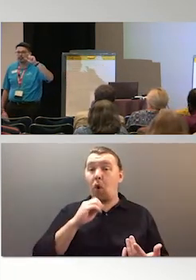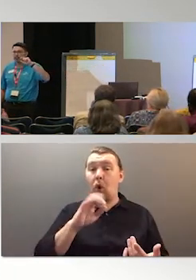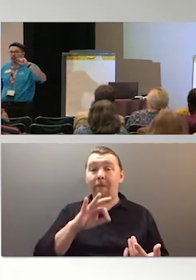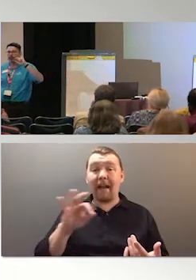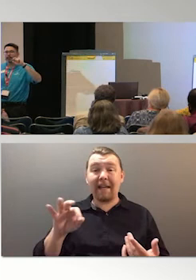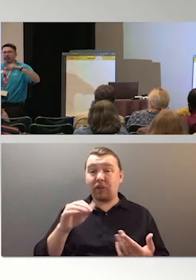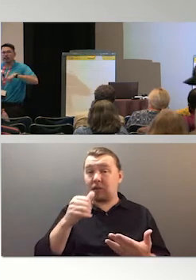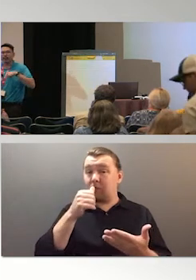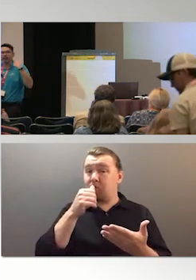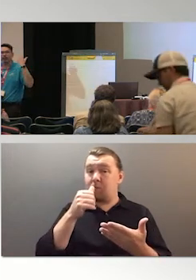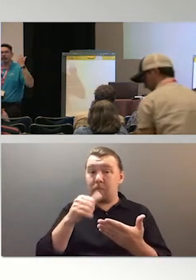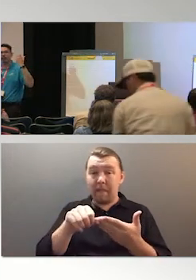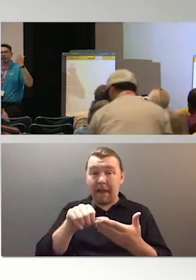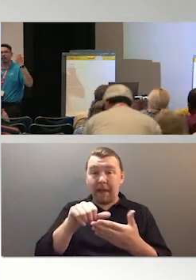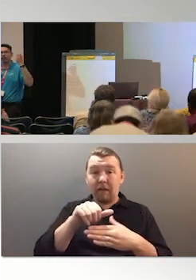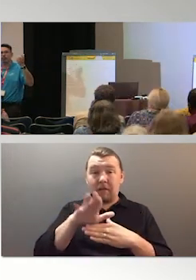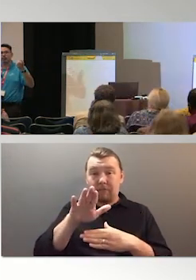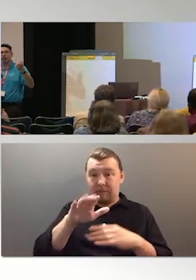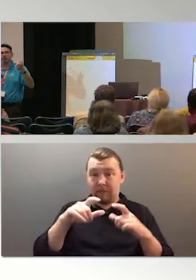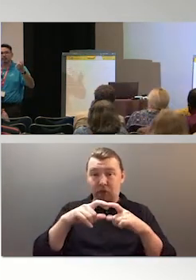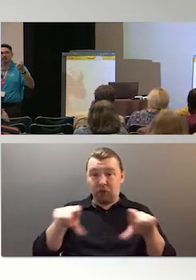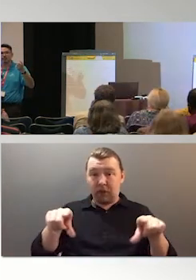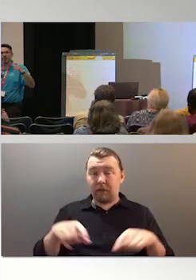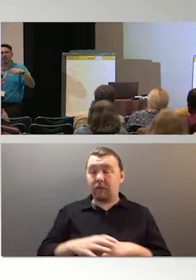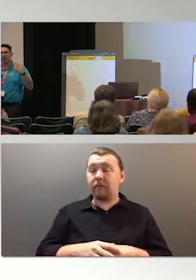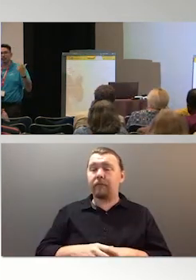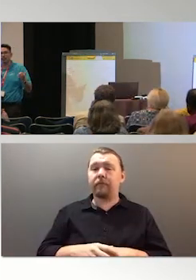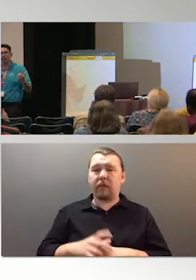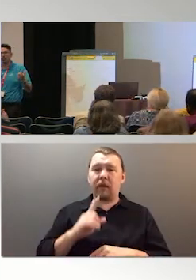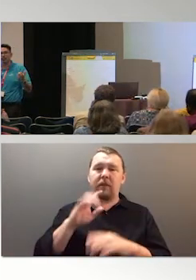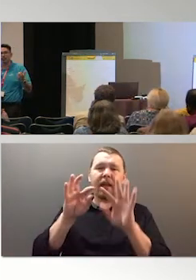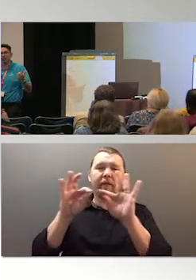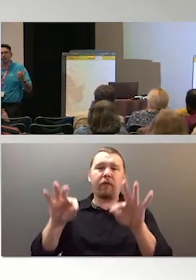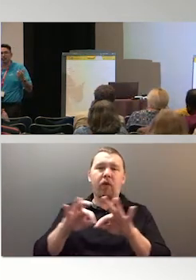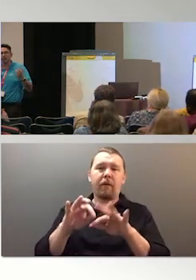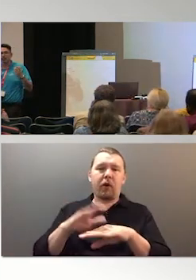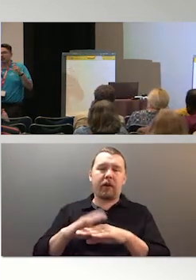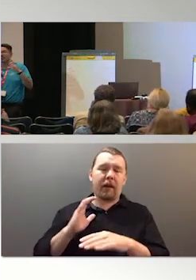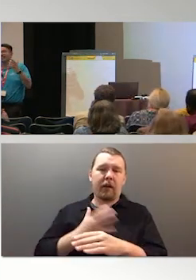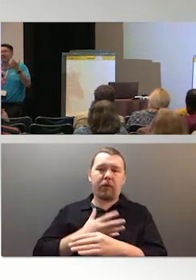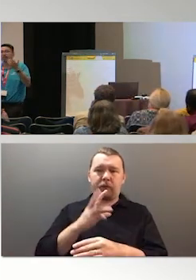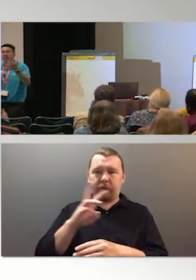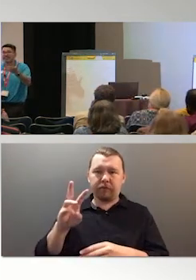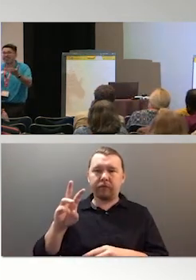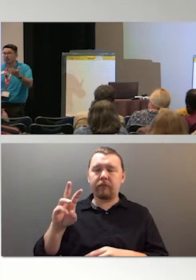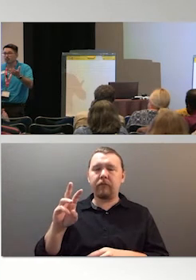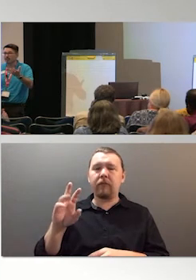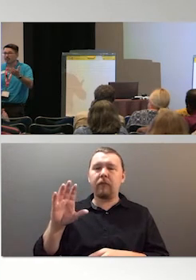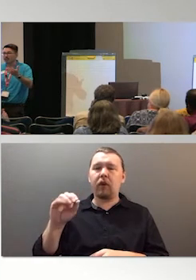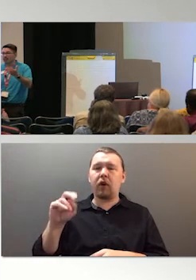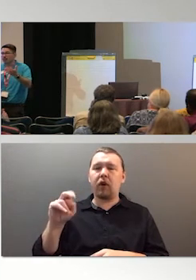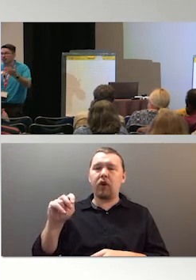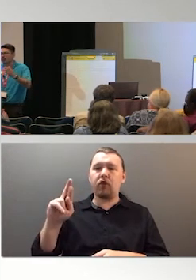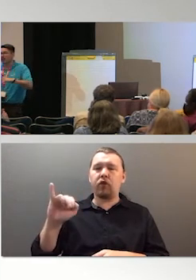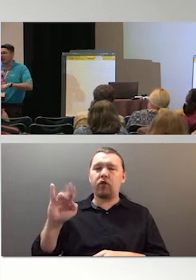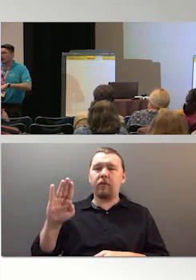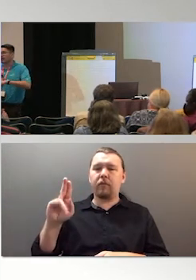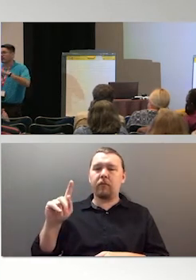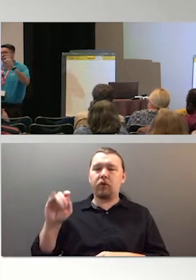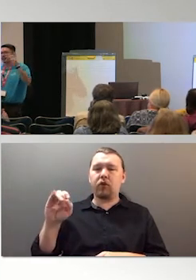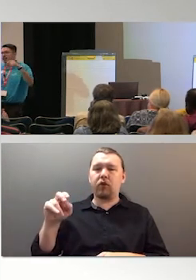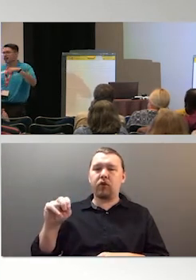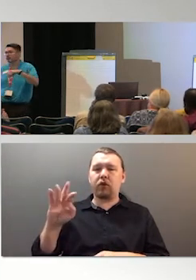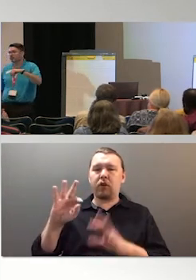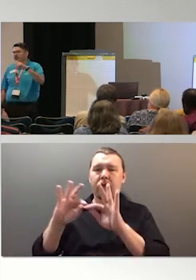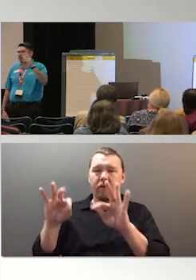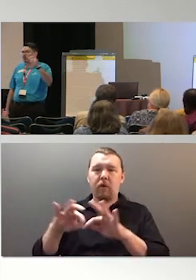in way. We have a form on our website called a contribution form. They're going to need that person's ABLE account number, but it's